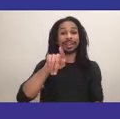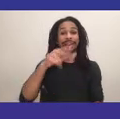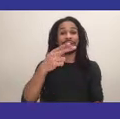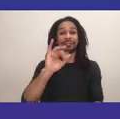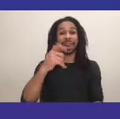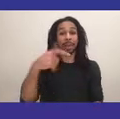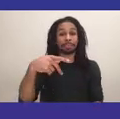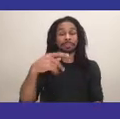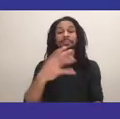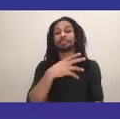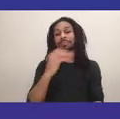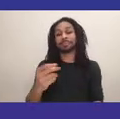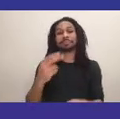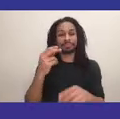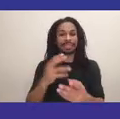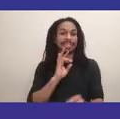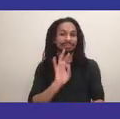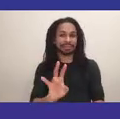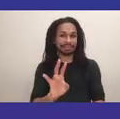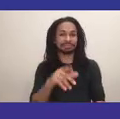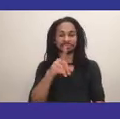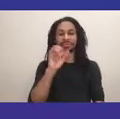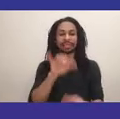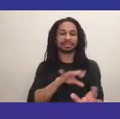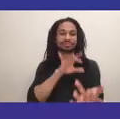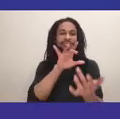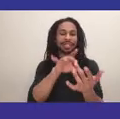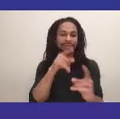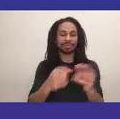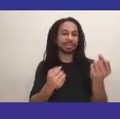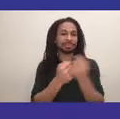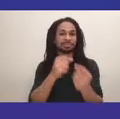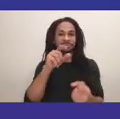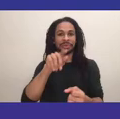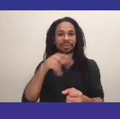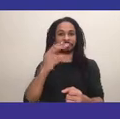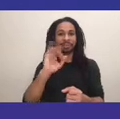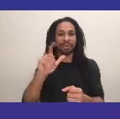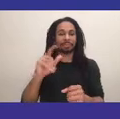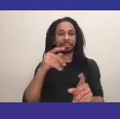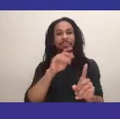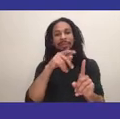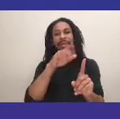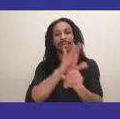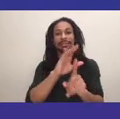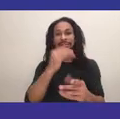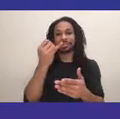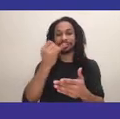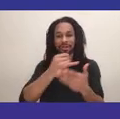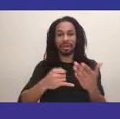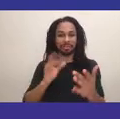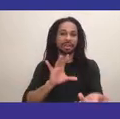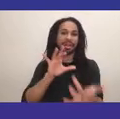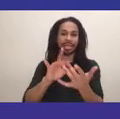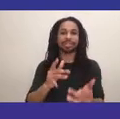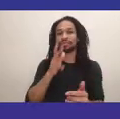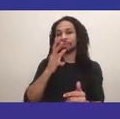7. You can reach out to support Philip's art by contacting Grandma Teresa.